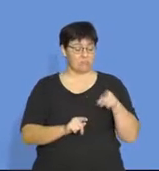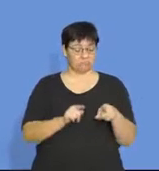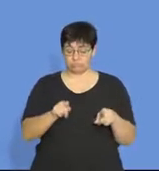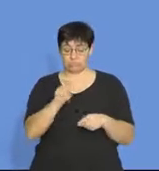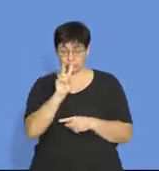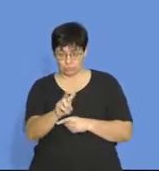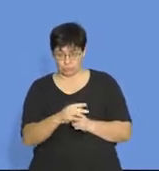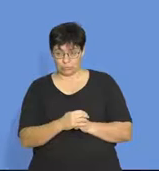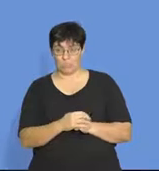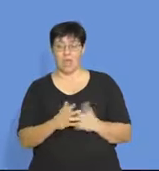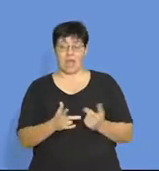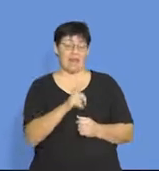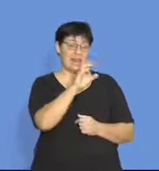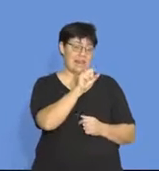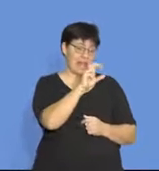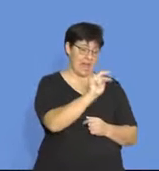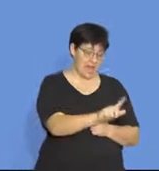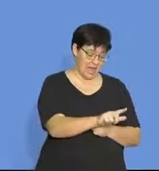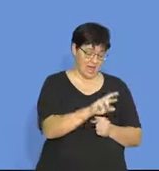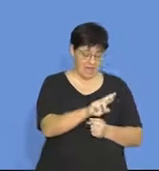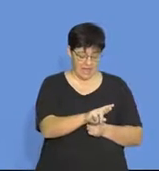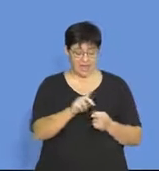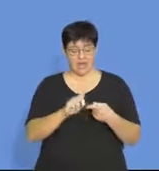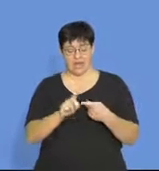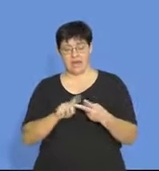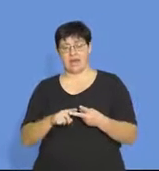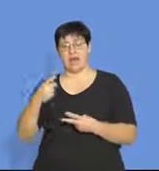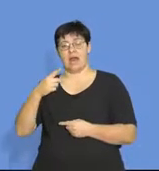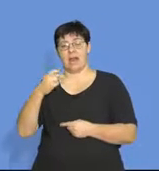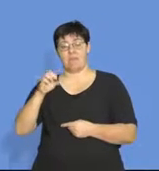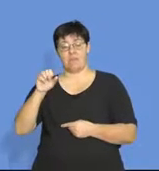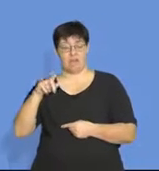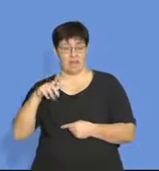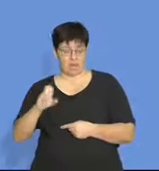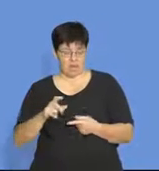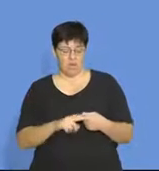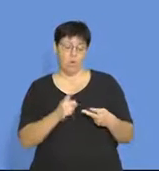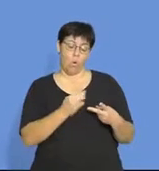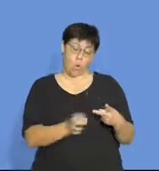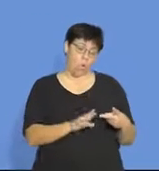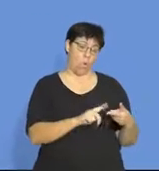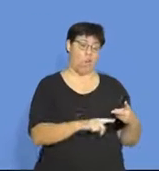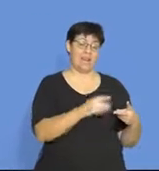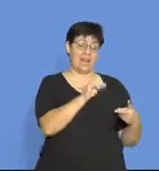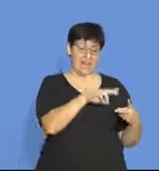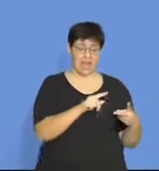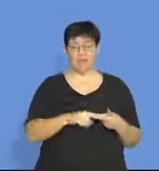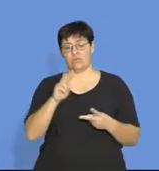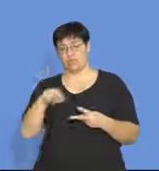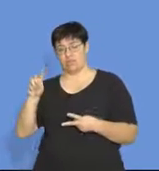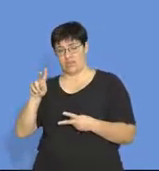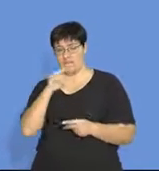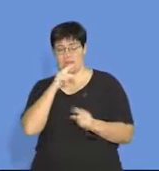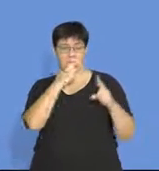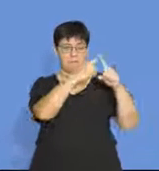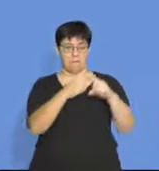intersection. That's when it's a linear and a hyperbola, or a linear and a